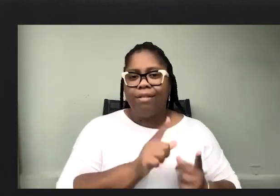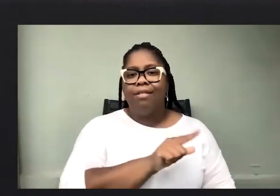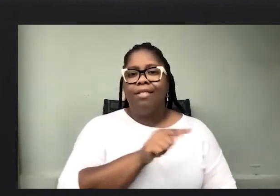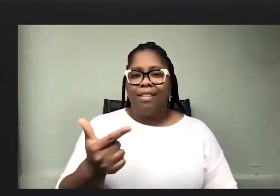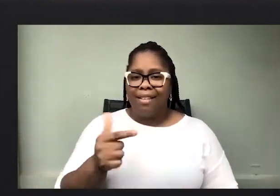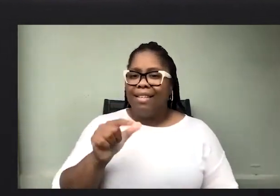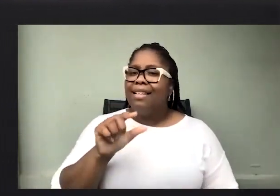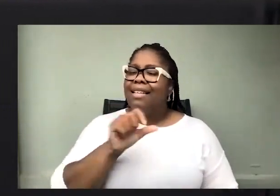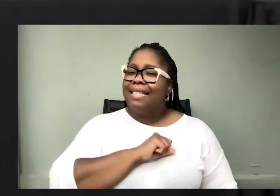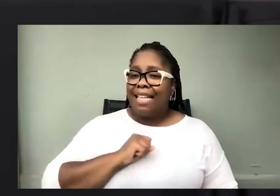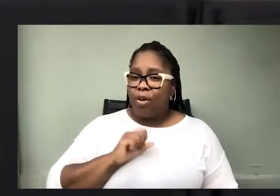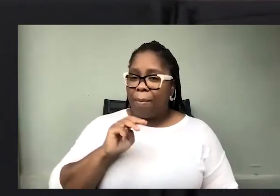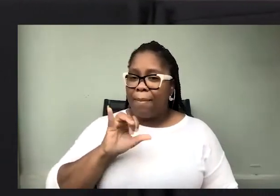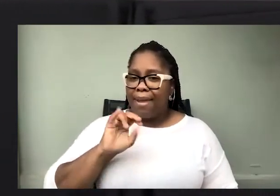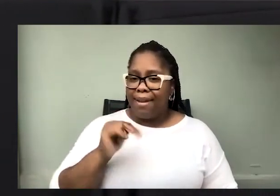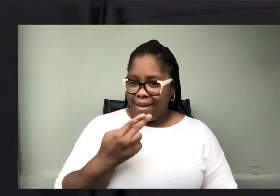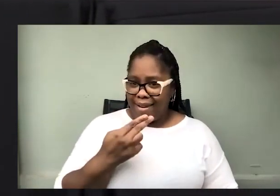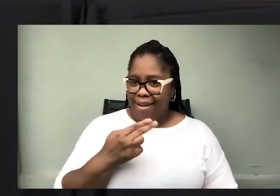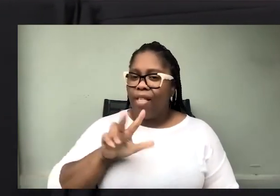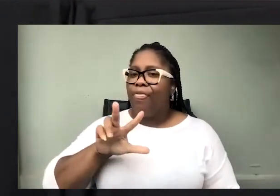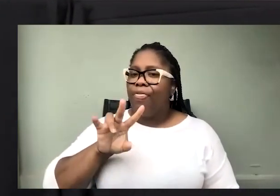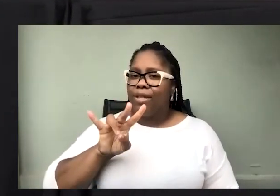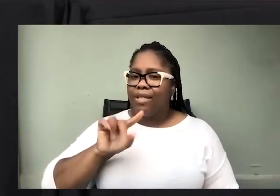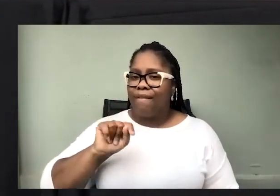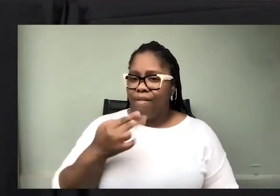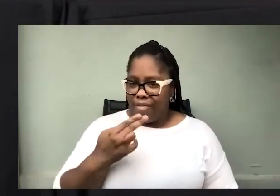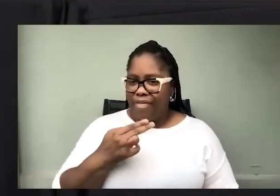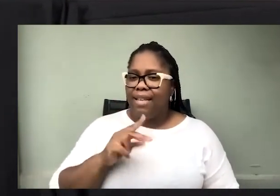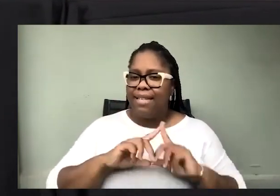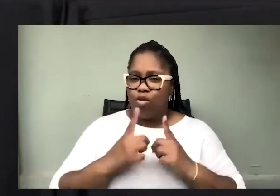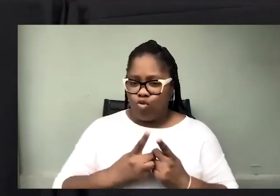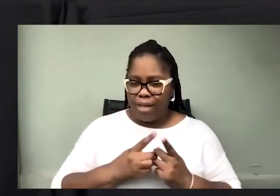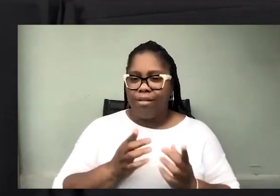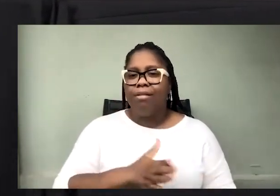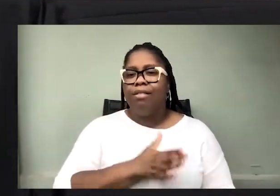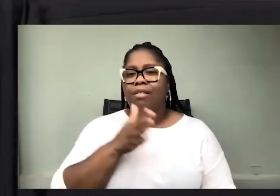Senator Min from the 37th District.